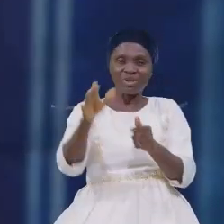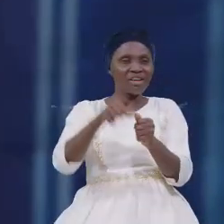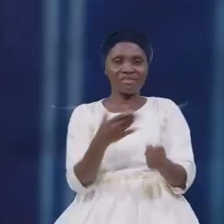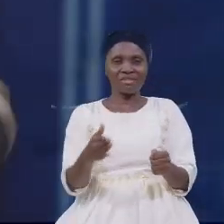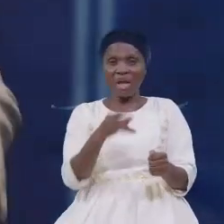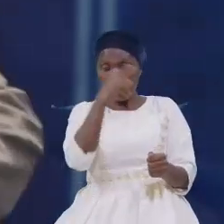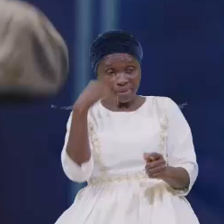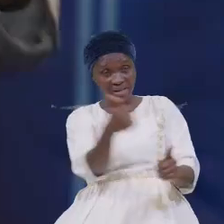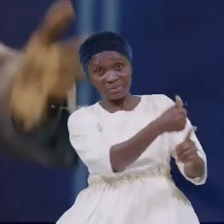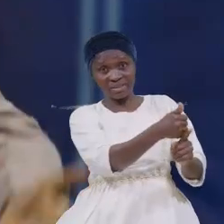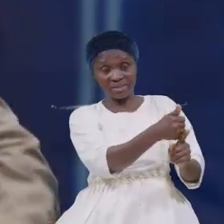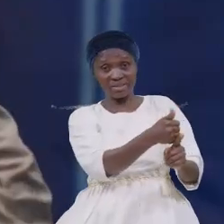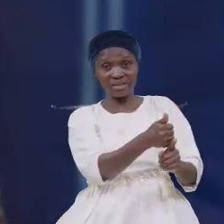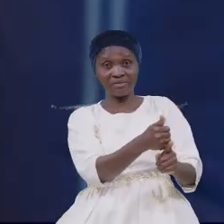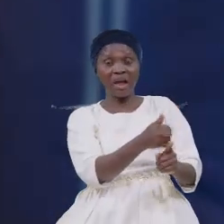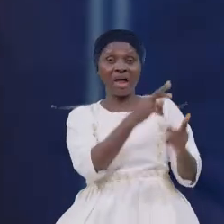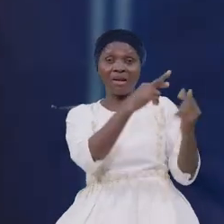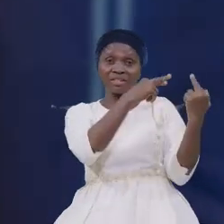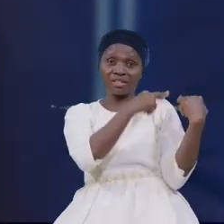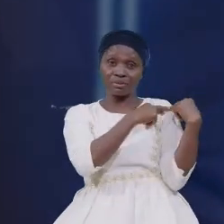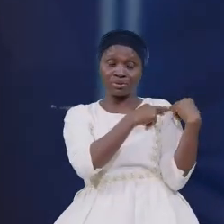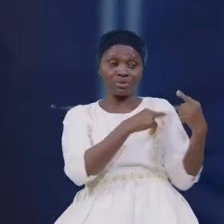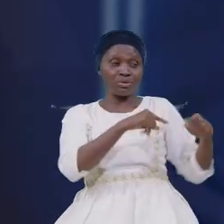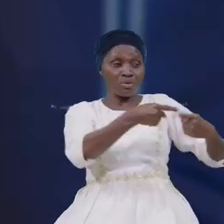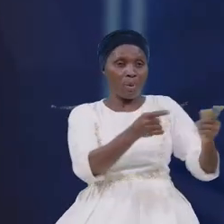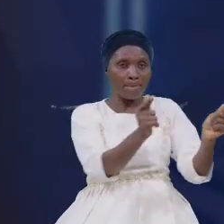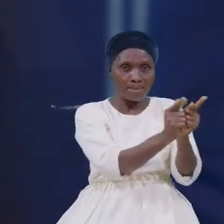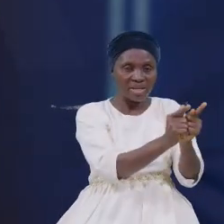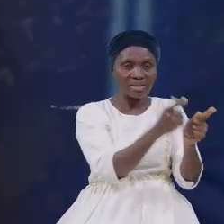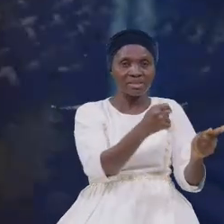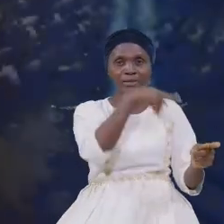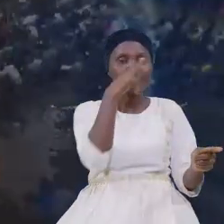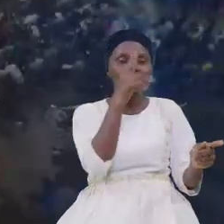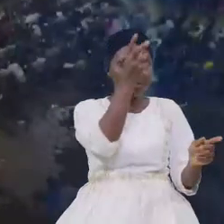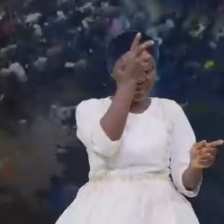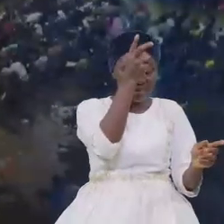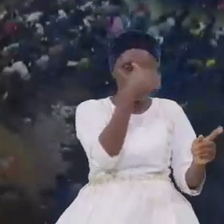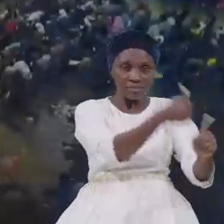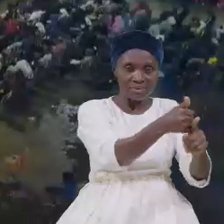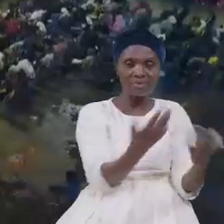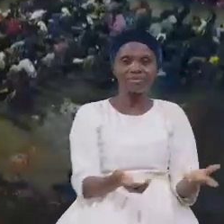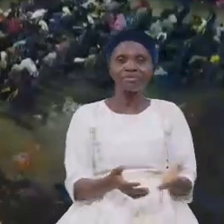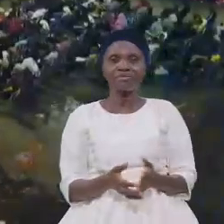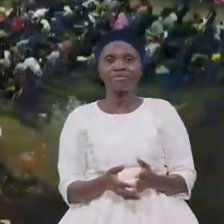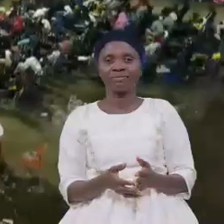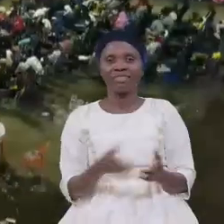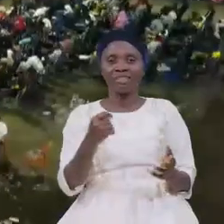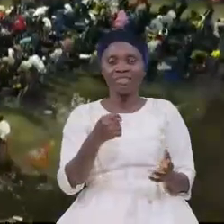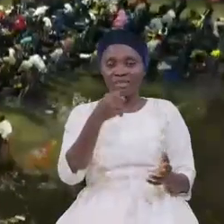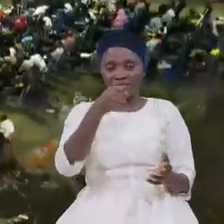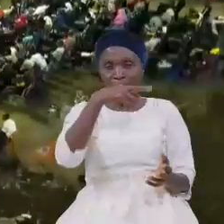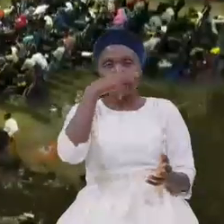in carrying themselves to the thief. The thief will release you today.